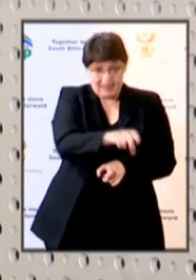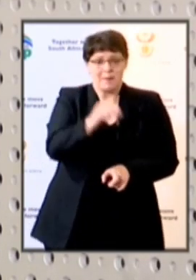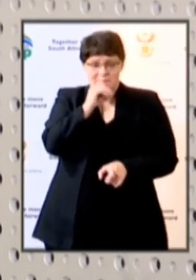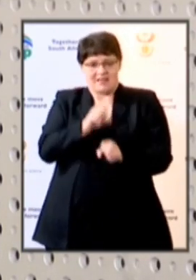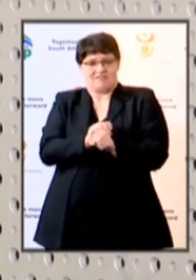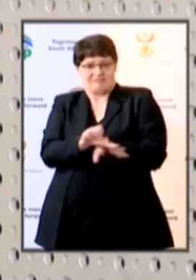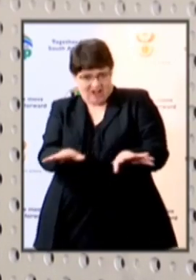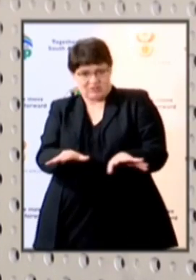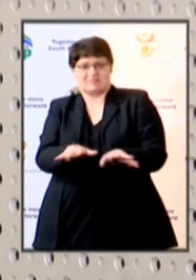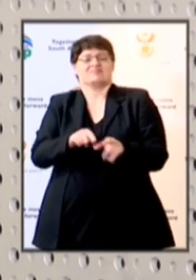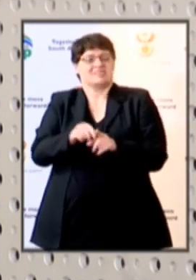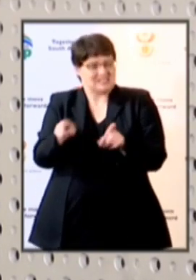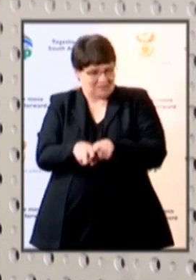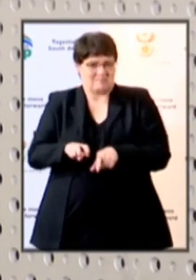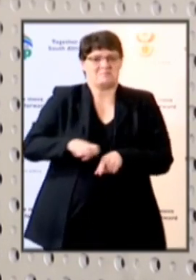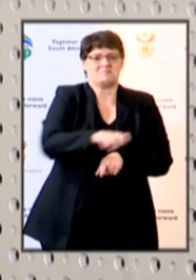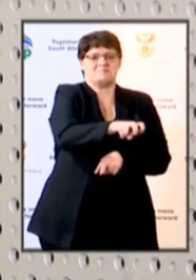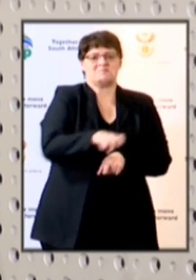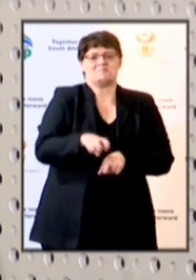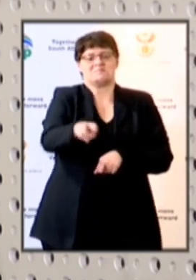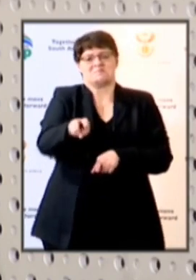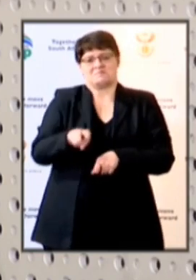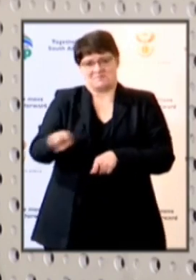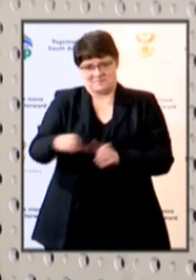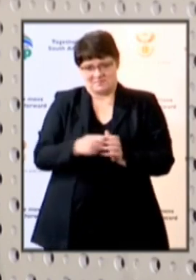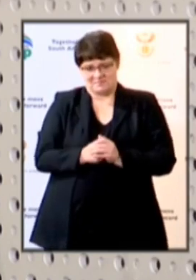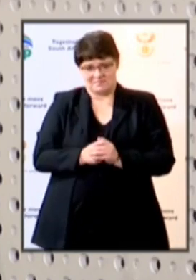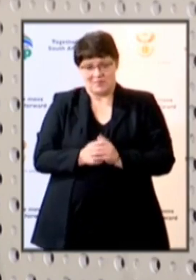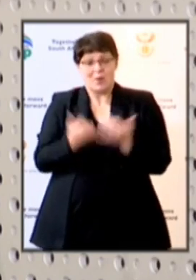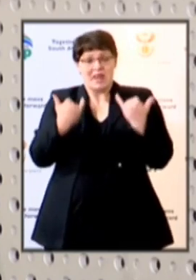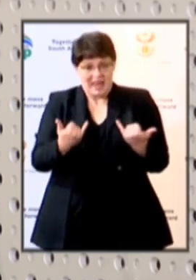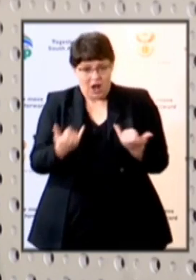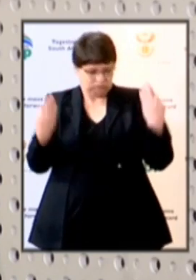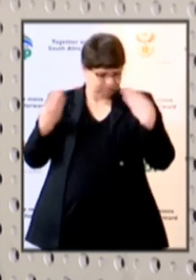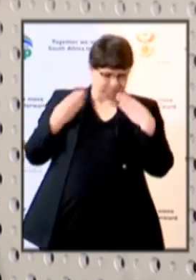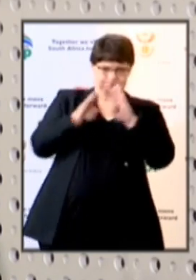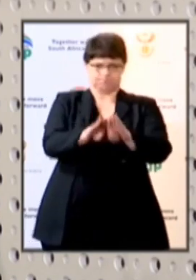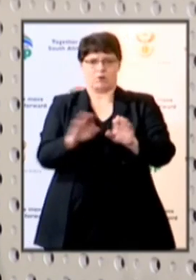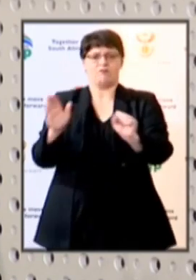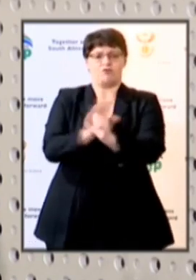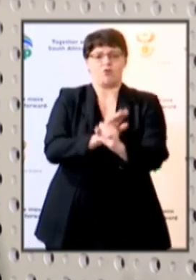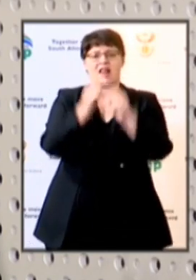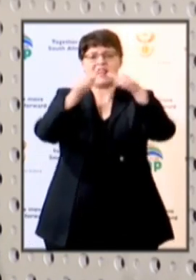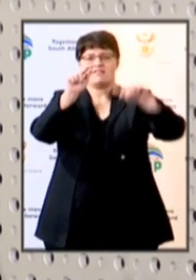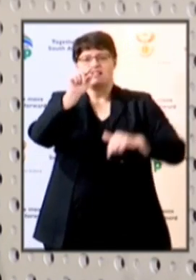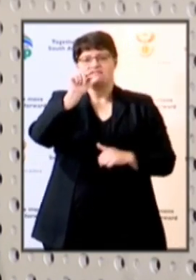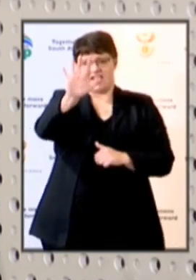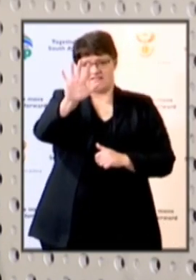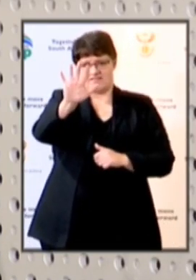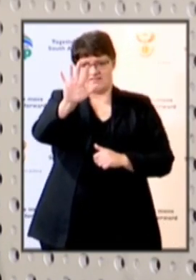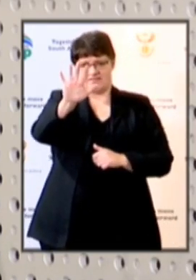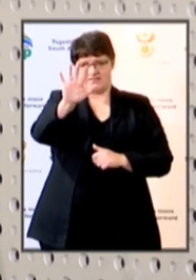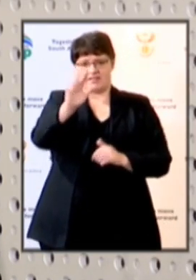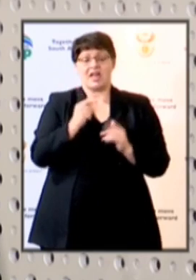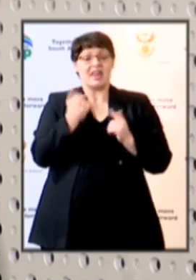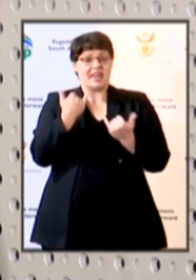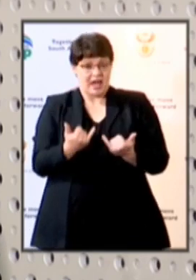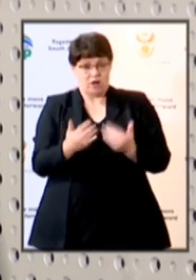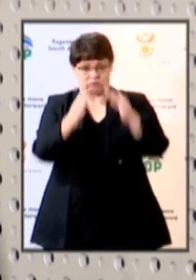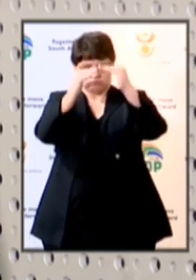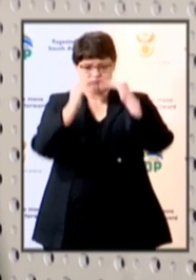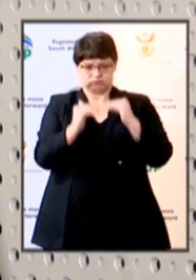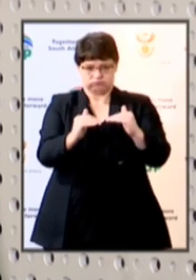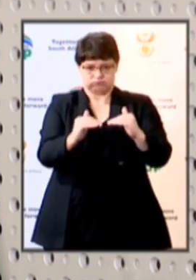5, which is the highest level of the lockdown, this is where we are now, to level 4, we need to strike a careful